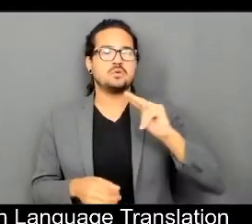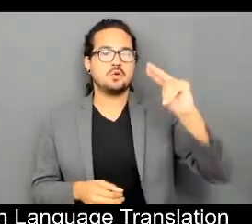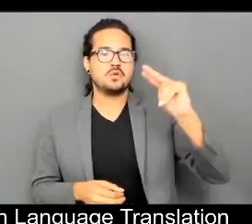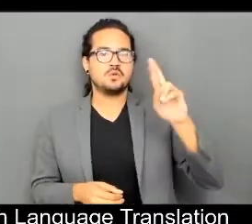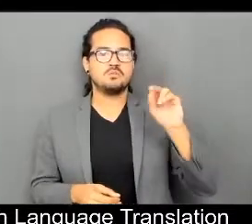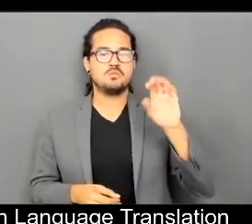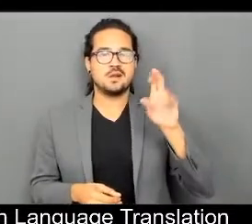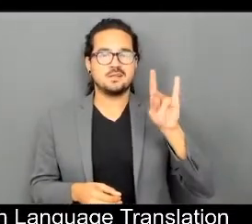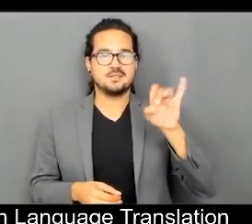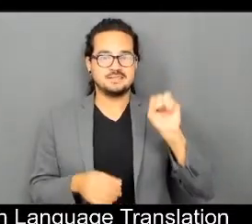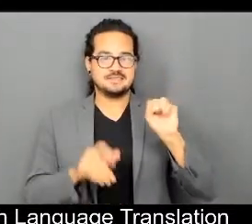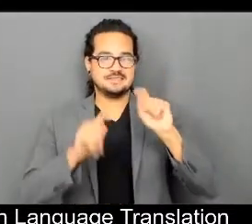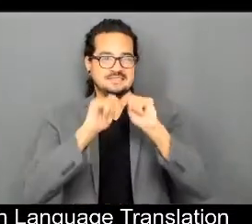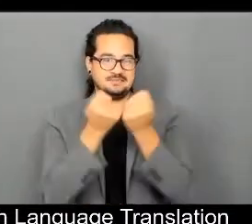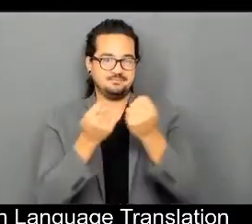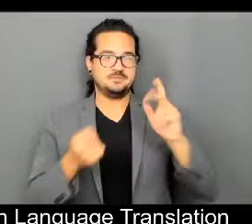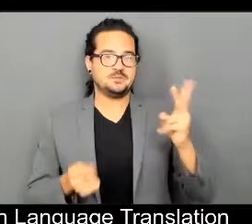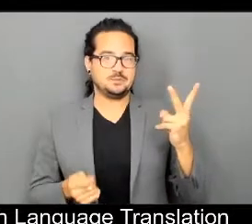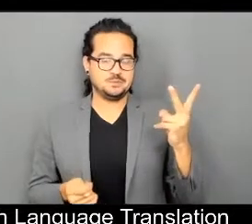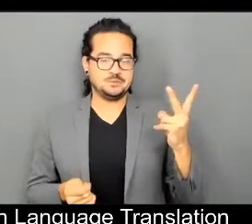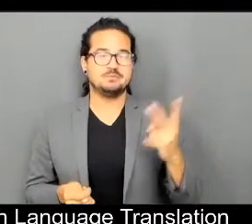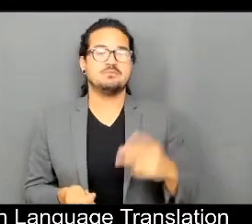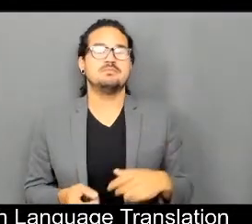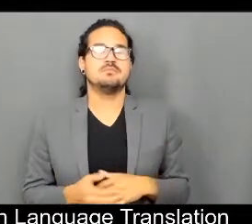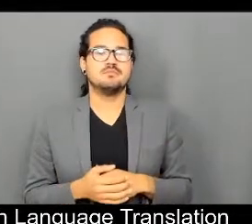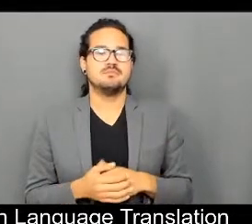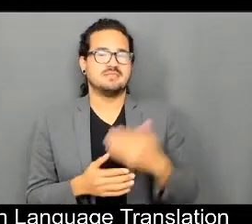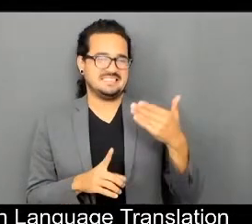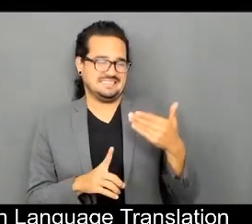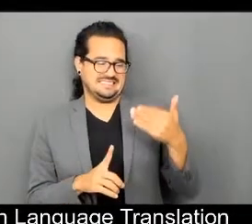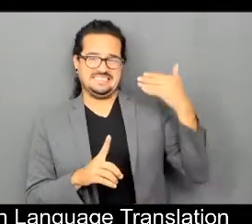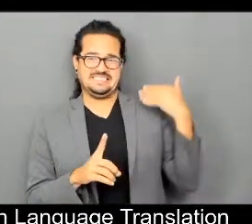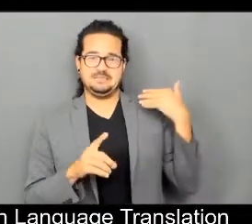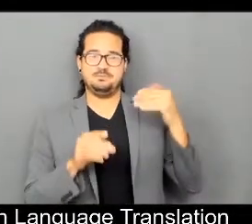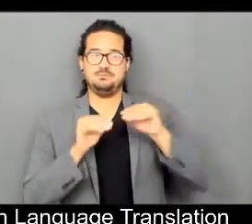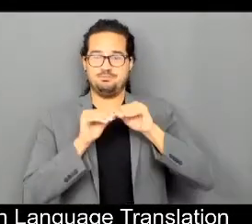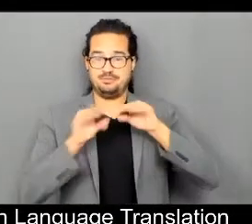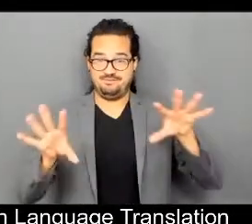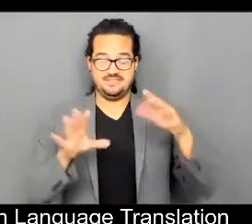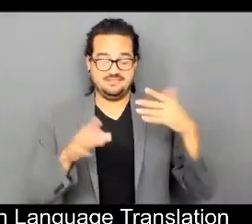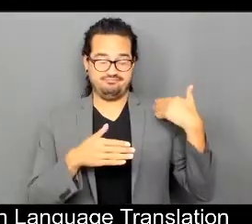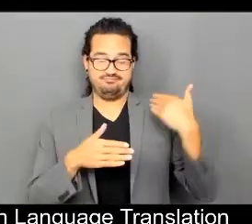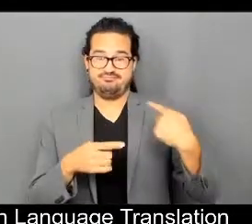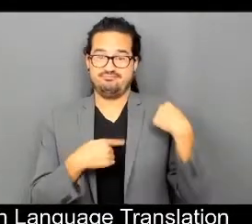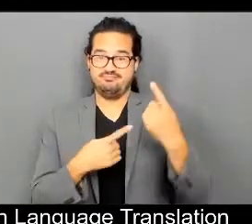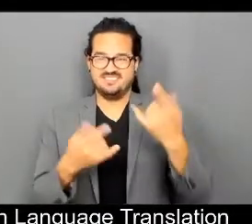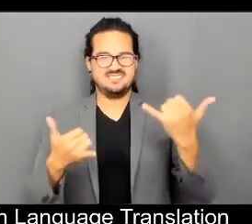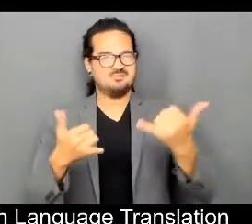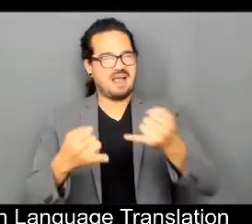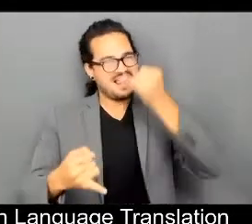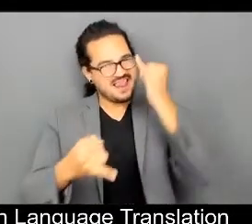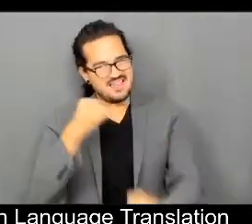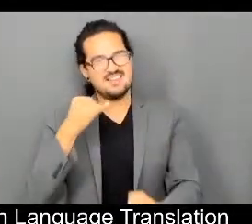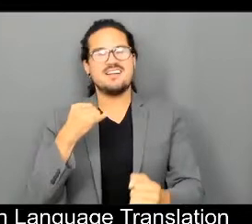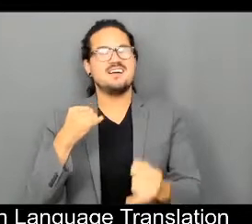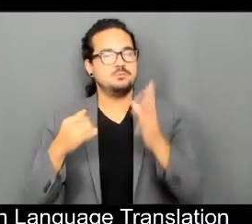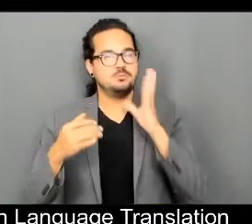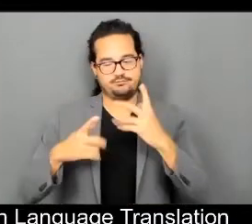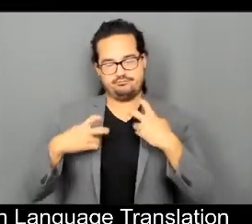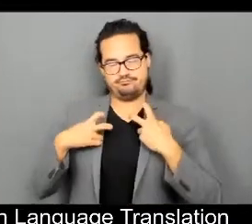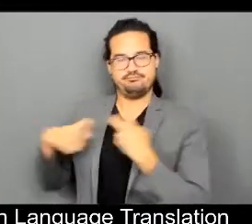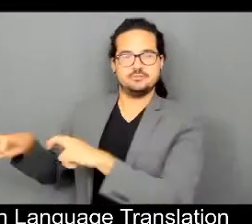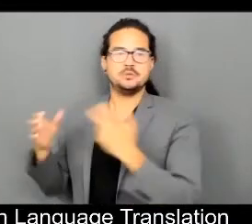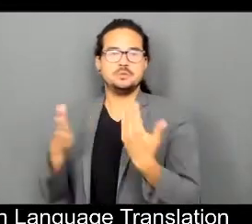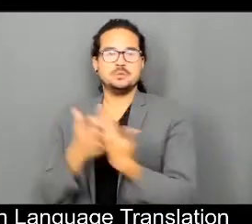the Northern Rockies team. We're transitioning over to Nevada Team 4. So today we